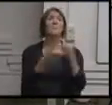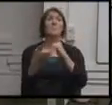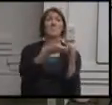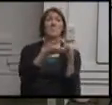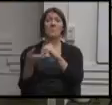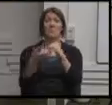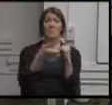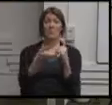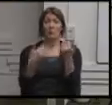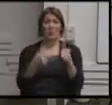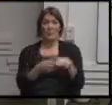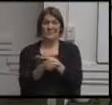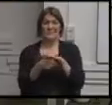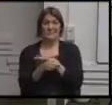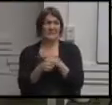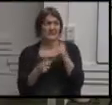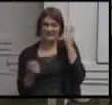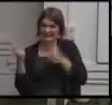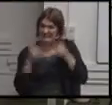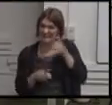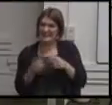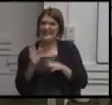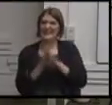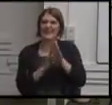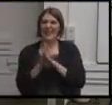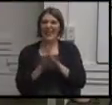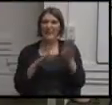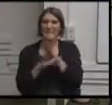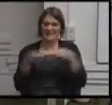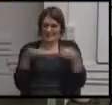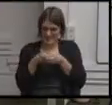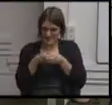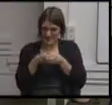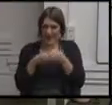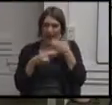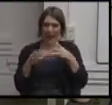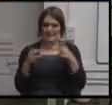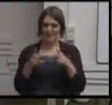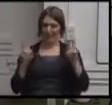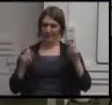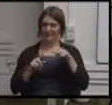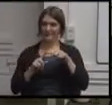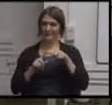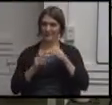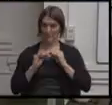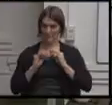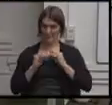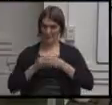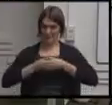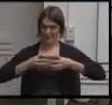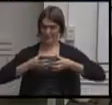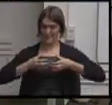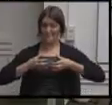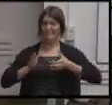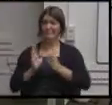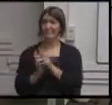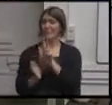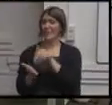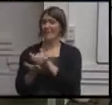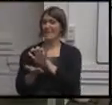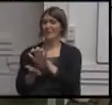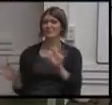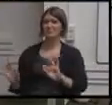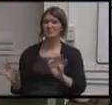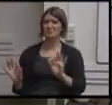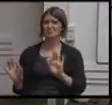can, or in the region, to see if we can develop an incubator, a business incubator in downtown Brattleboro. We're not asking for a lot for that, just $3,500. It would